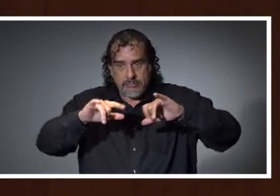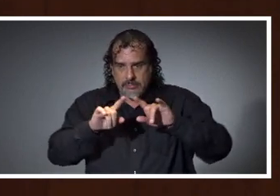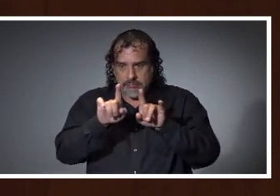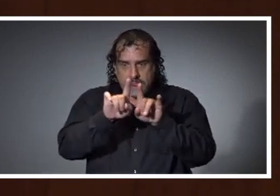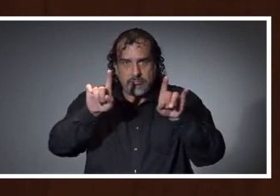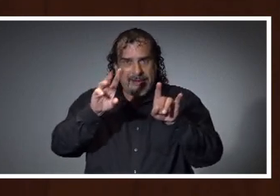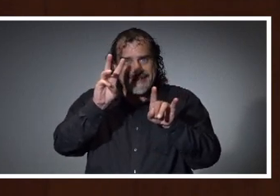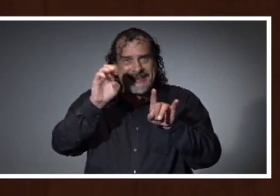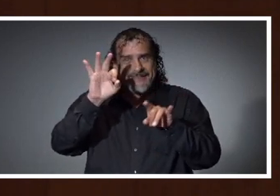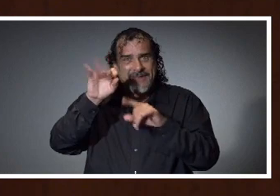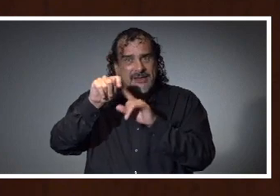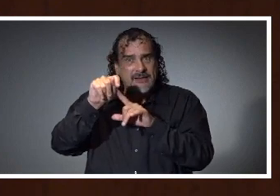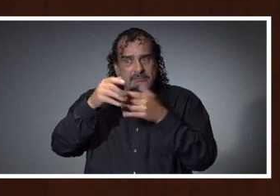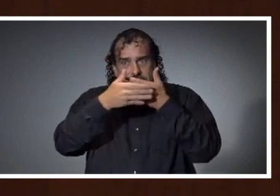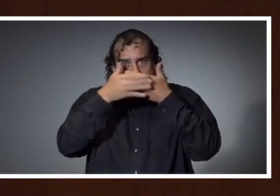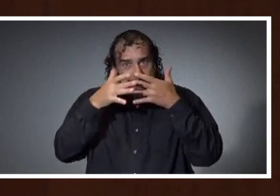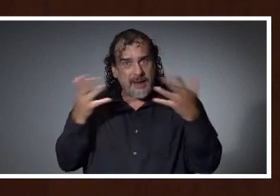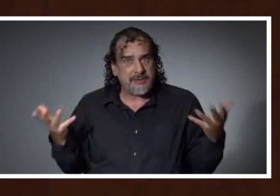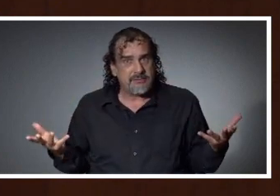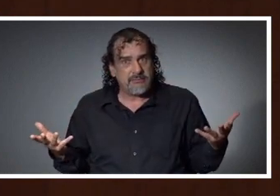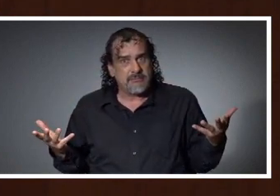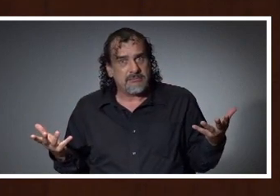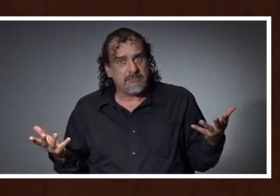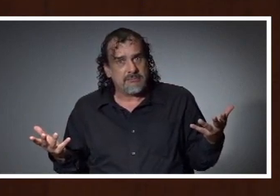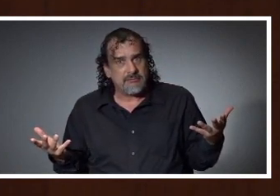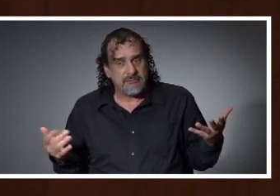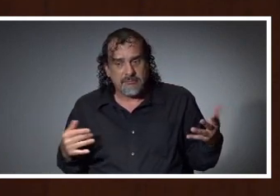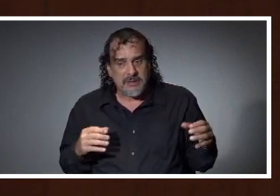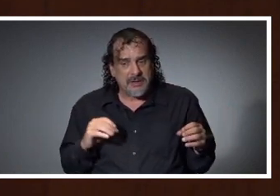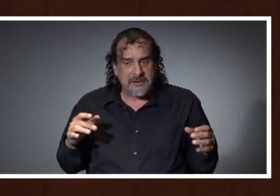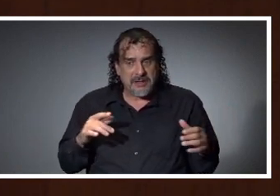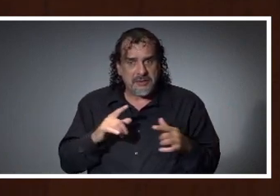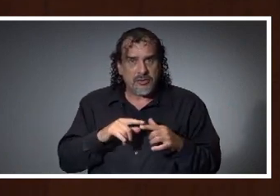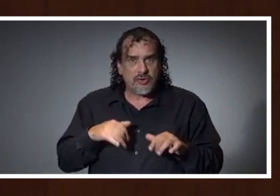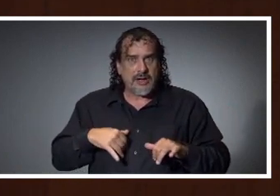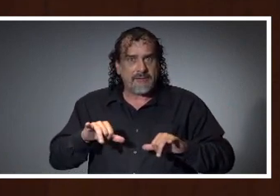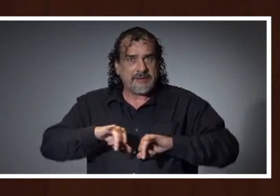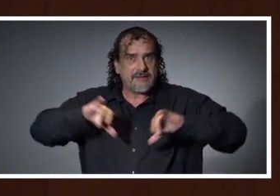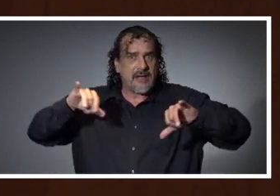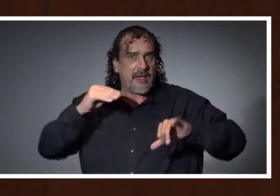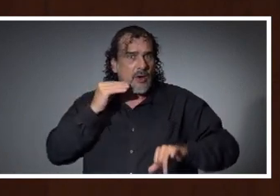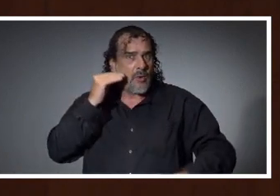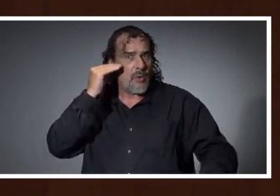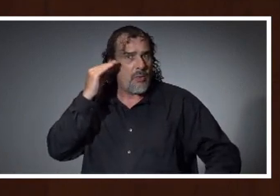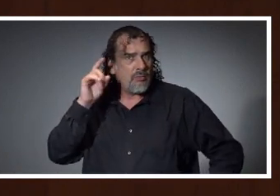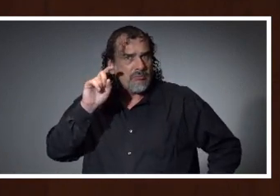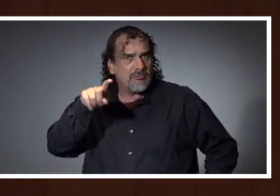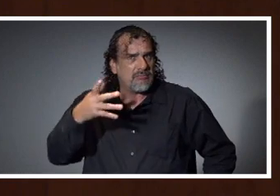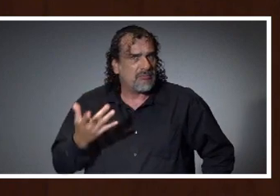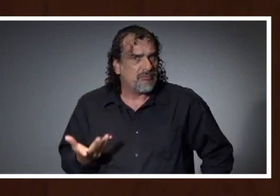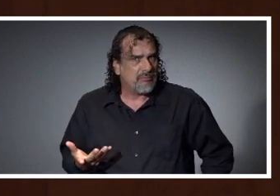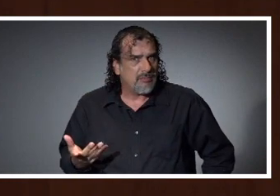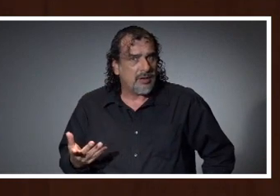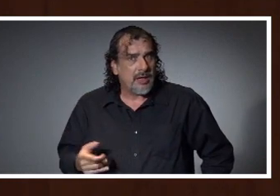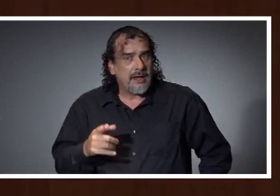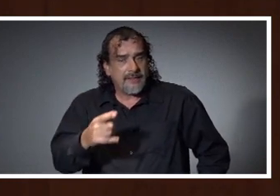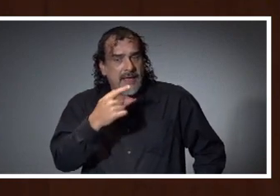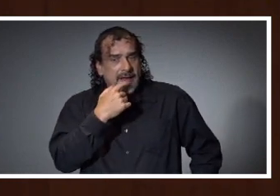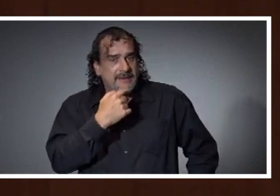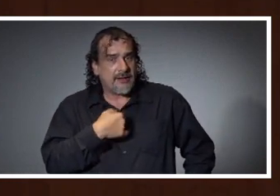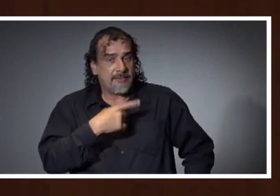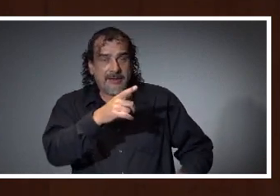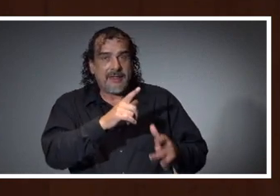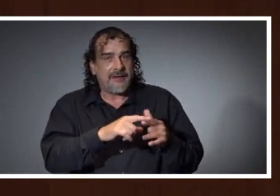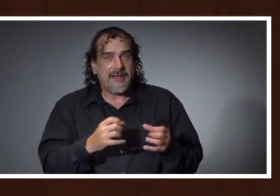more per student, then there is not a mandated quarantine. And so to me, that suggests that our classes are